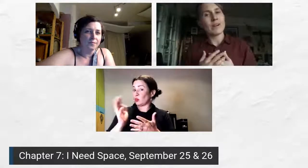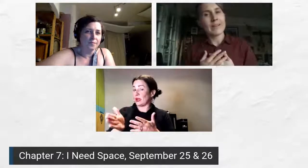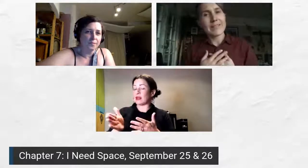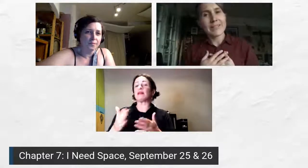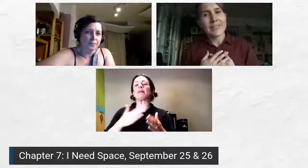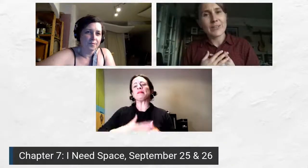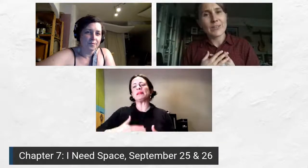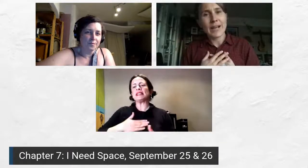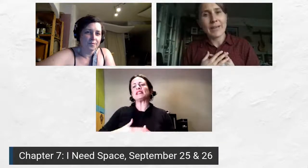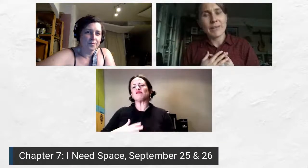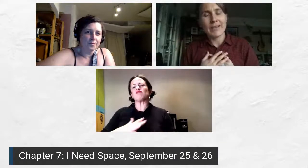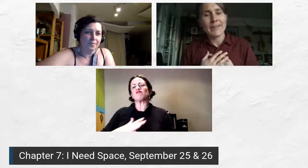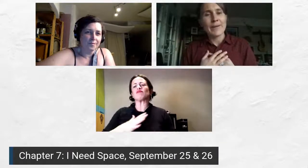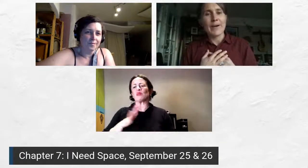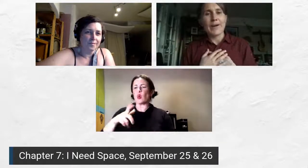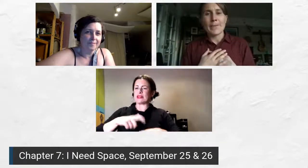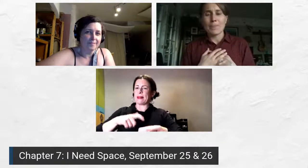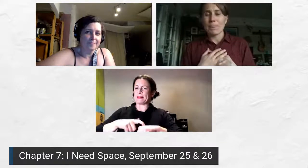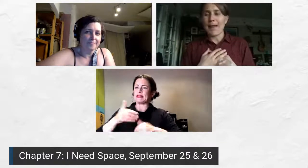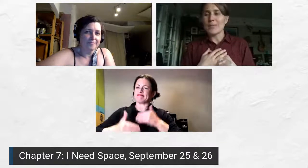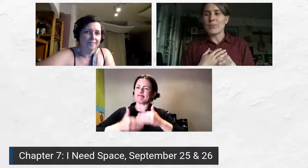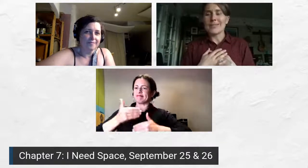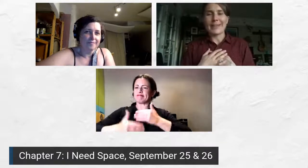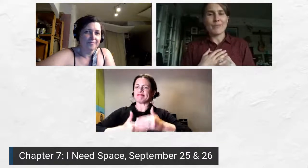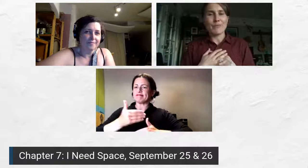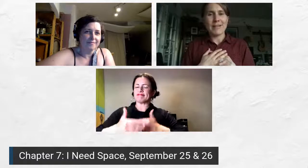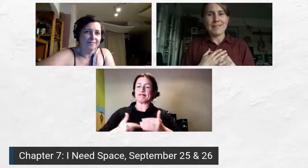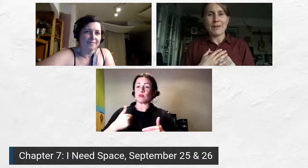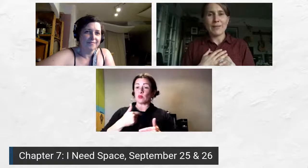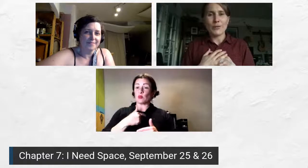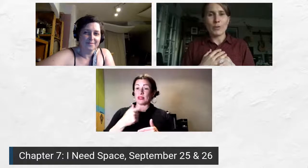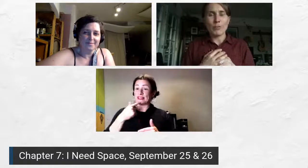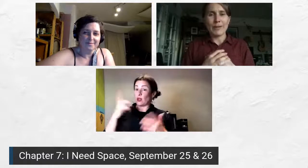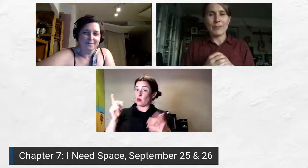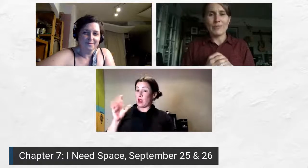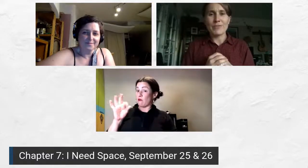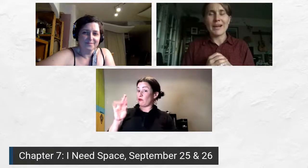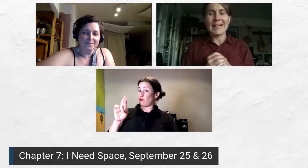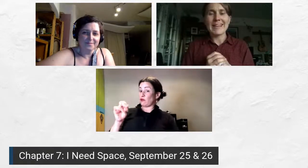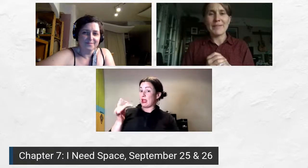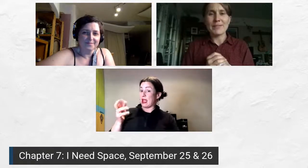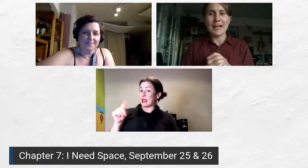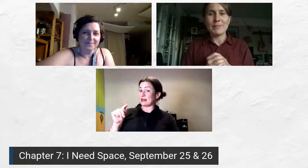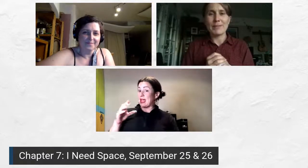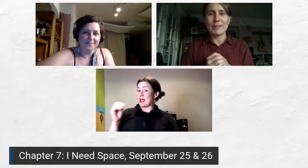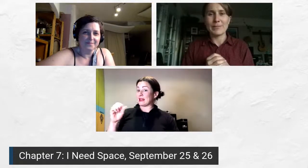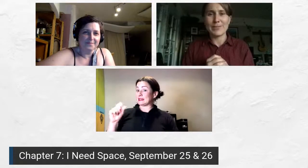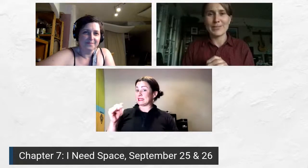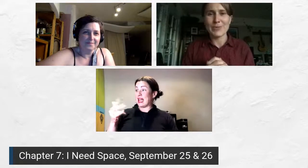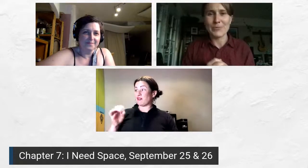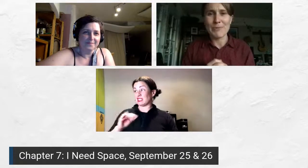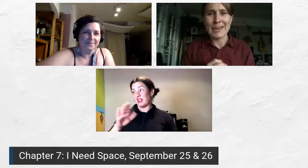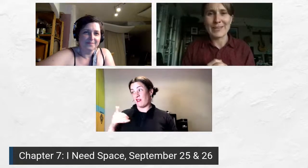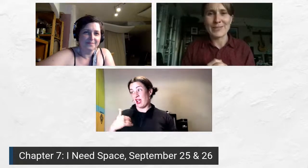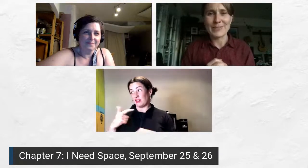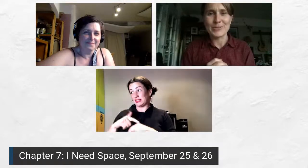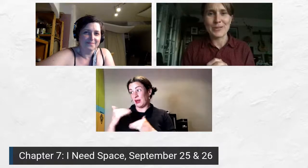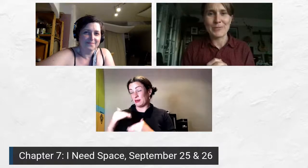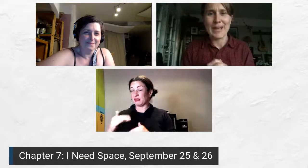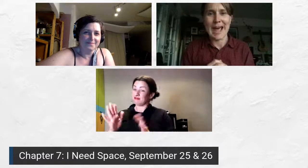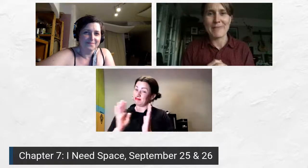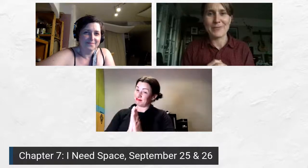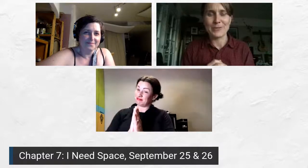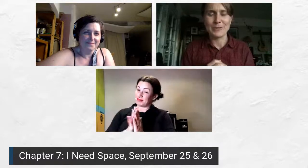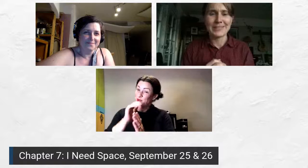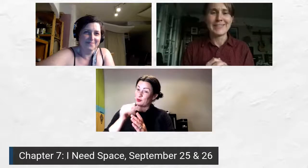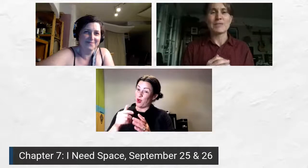be courteous in your timing. As we say at the Freight and Salvage open mic, we've never had to have a time limit. Please don't make it so that